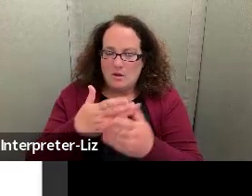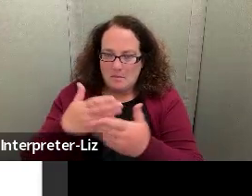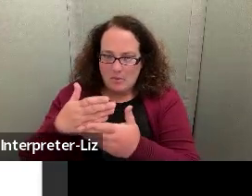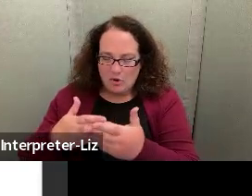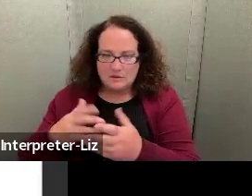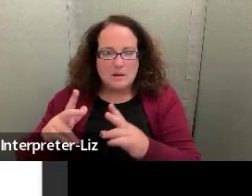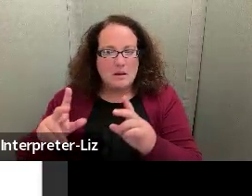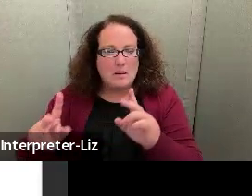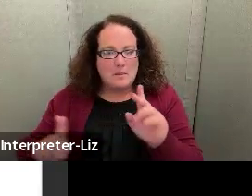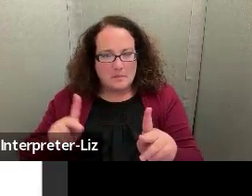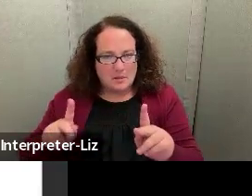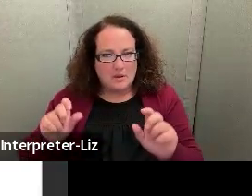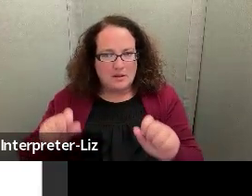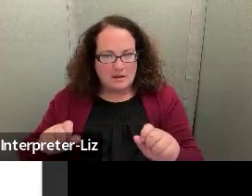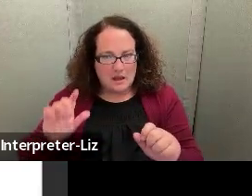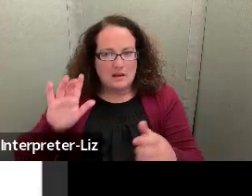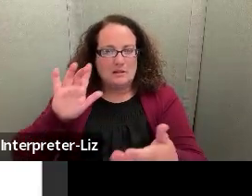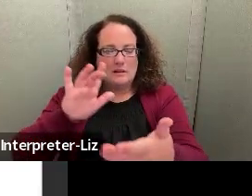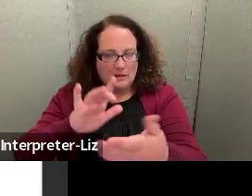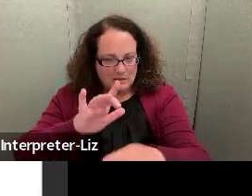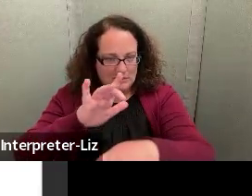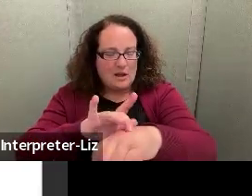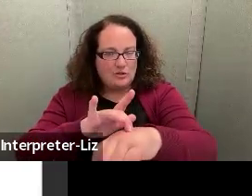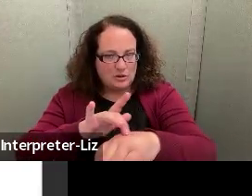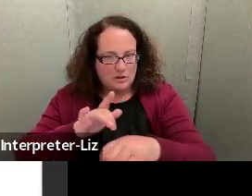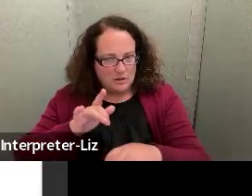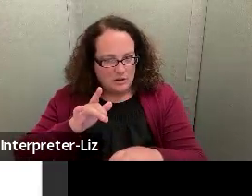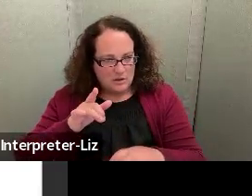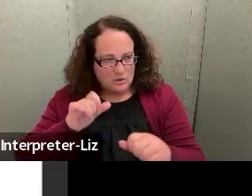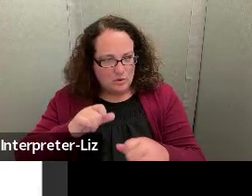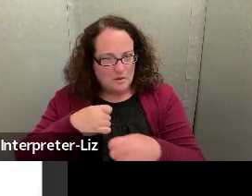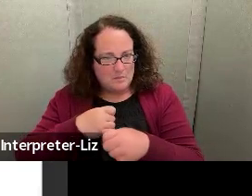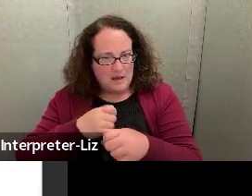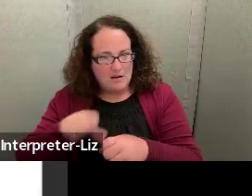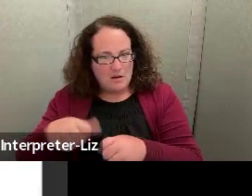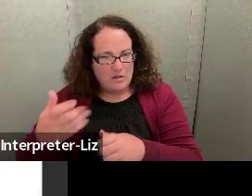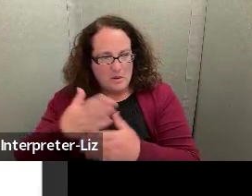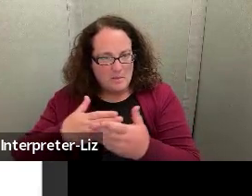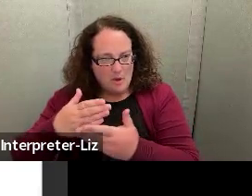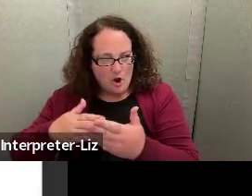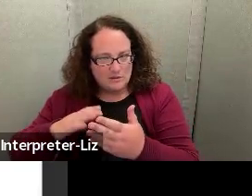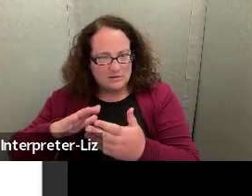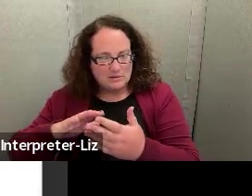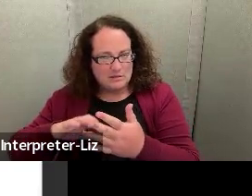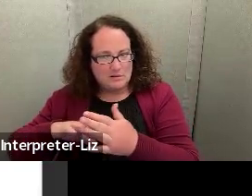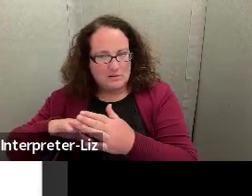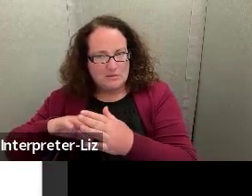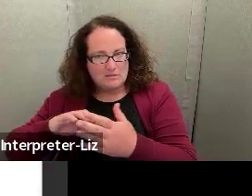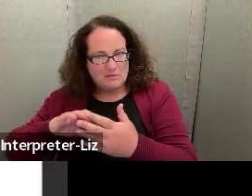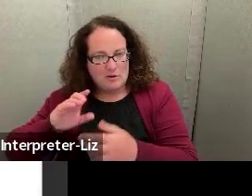can also touch it, right? Why don't you also make other parts also being carving out?